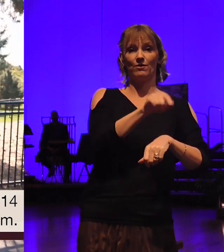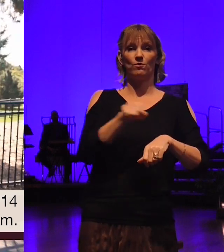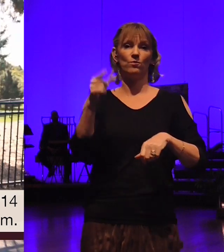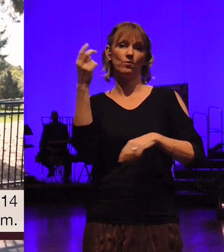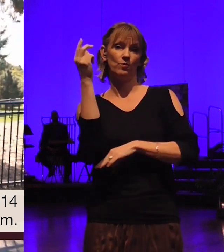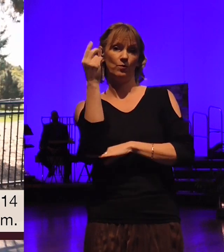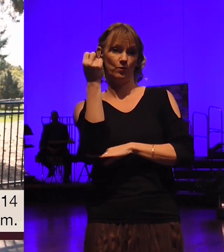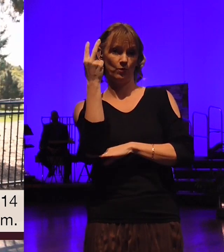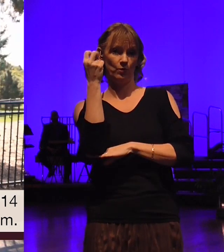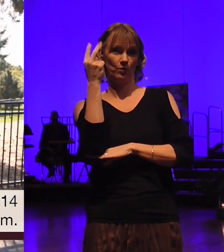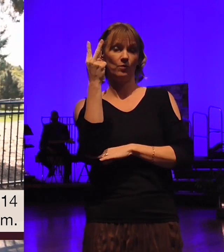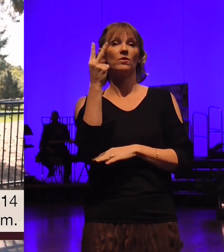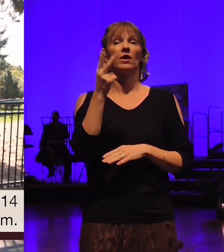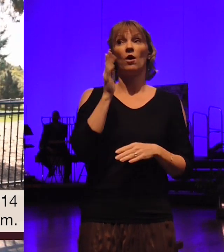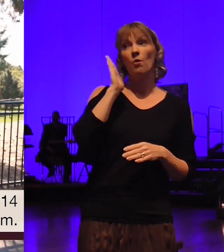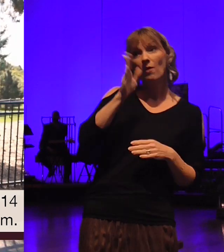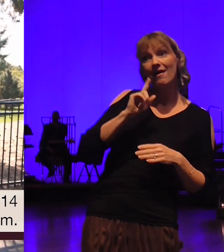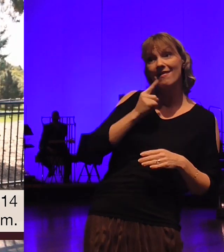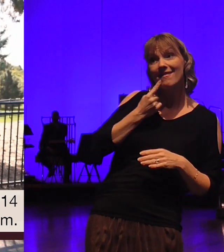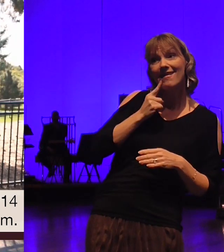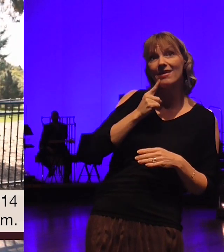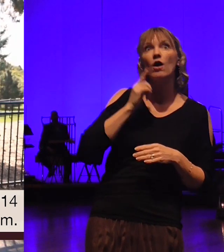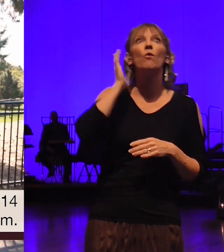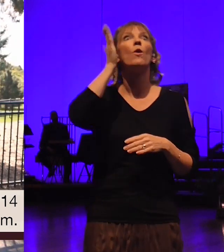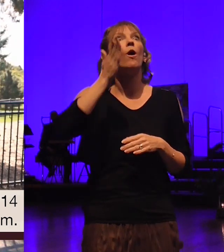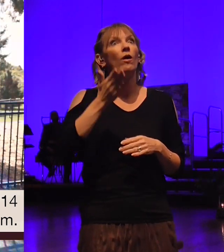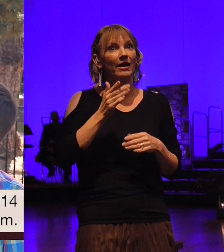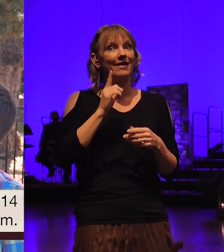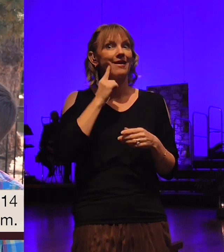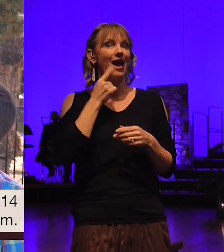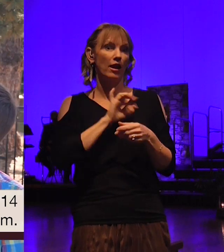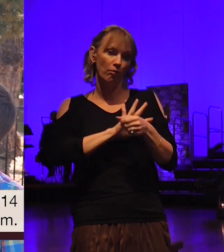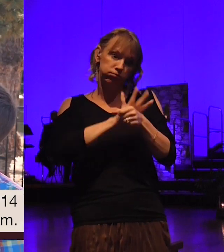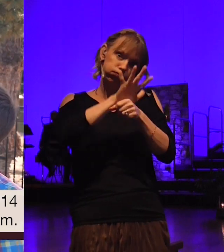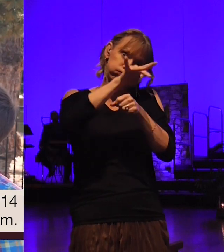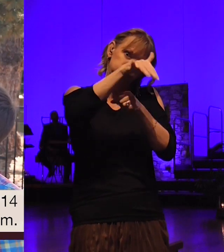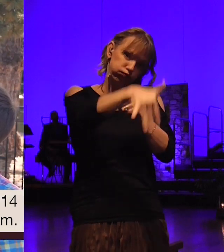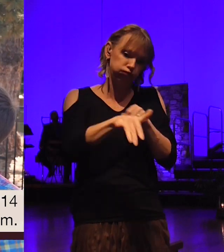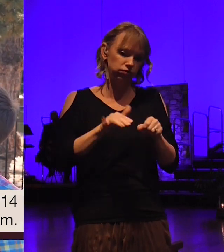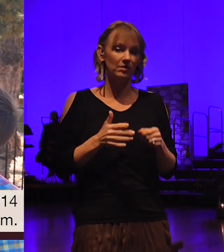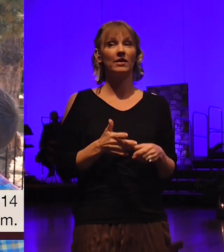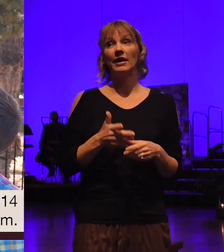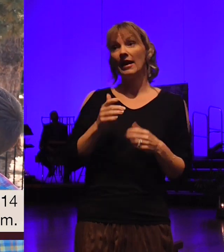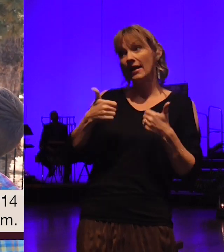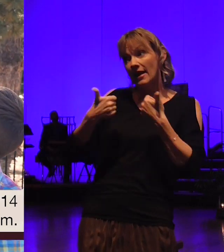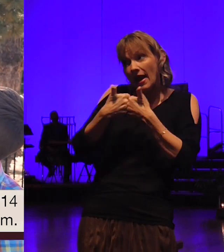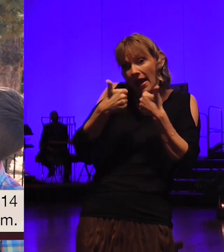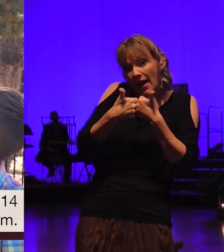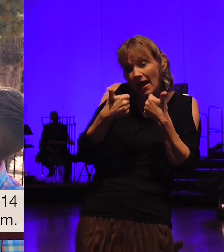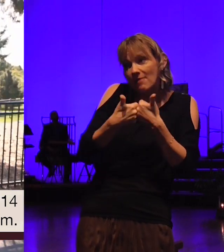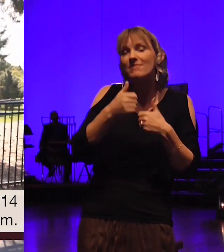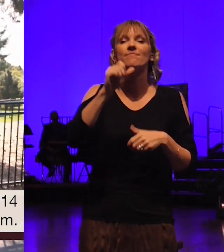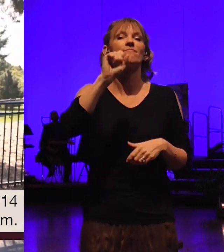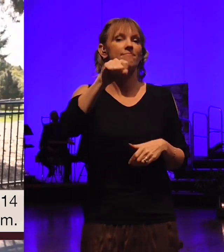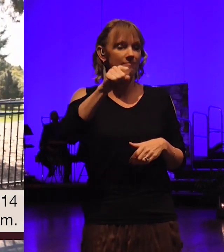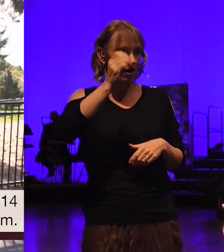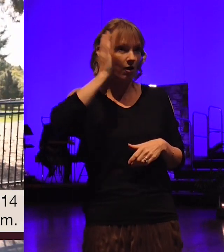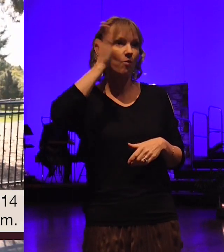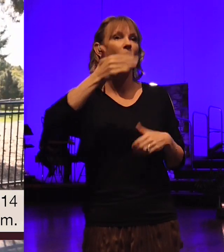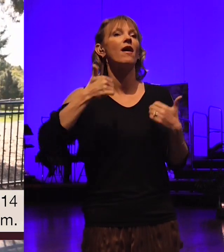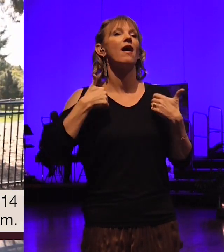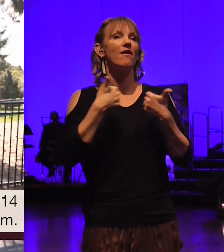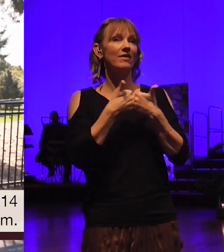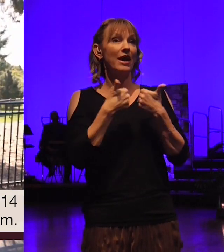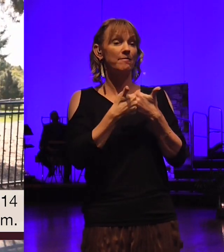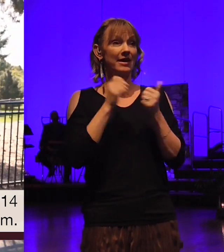there be candy? There will be so much candy. Will there be games? There will be games. Can we look at some